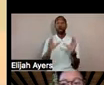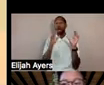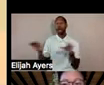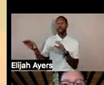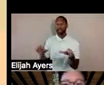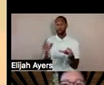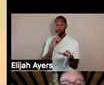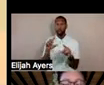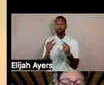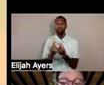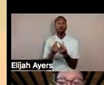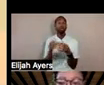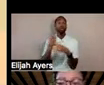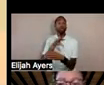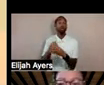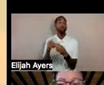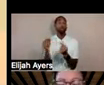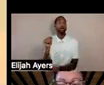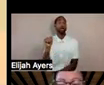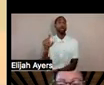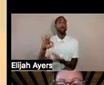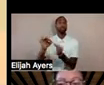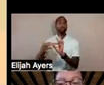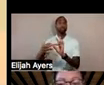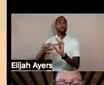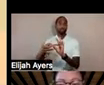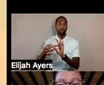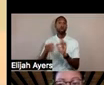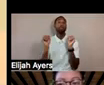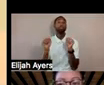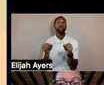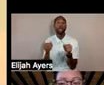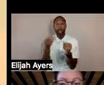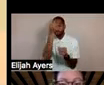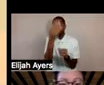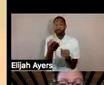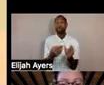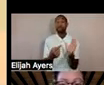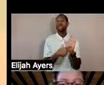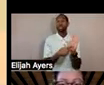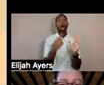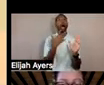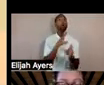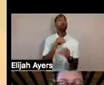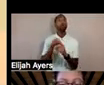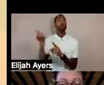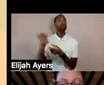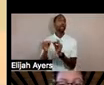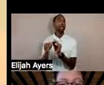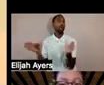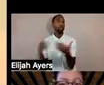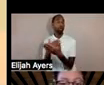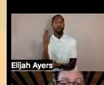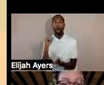create a group that will include ASL interpretation. You can indicate that you would like to be in the ASL room now by putting